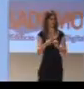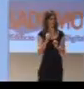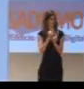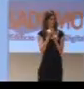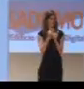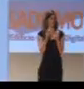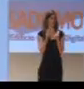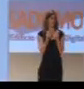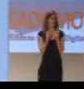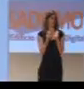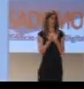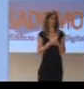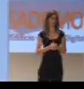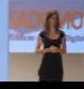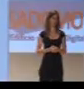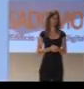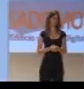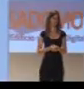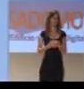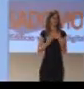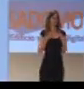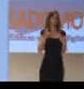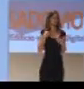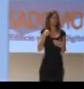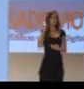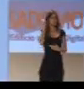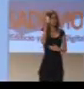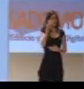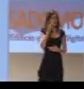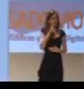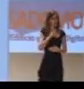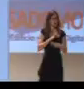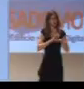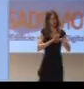mainly. I think that